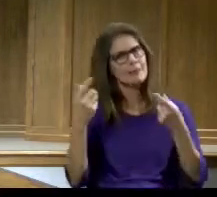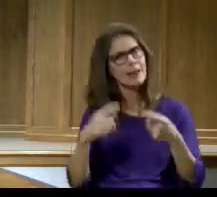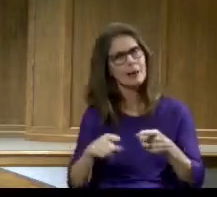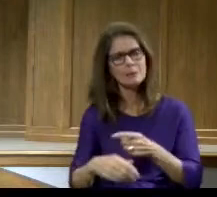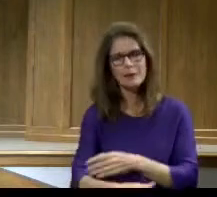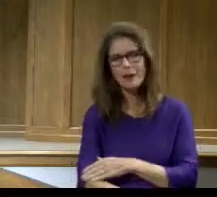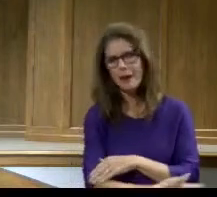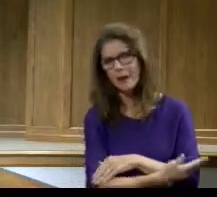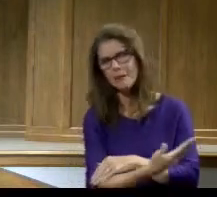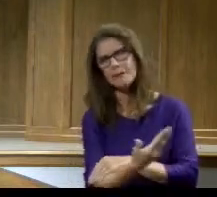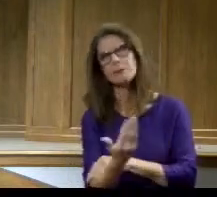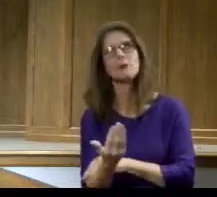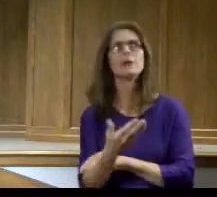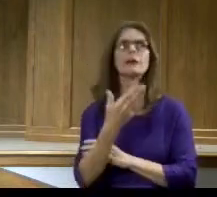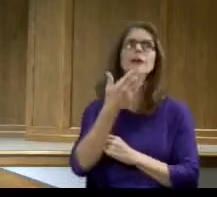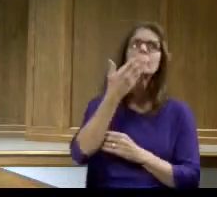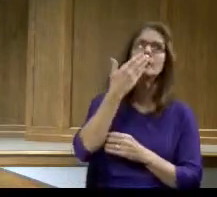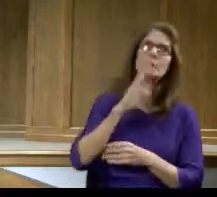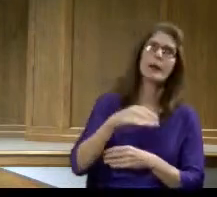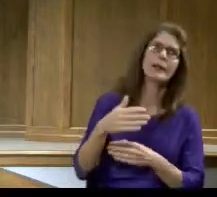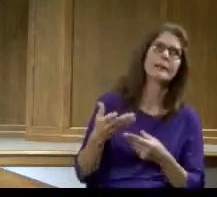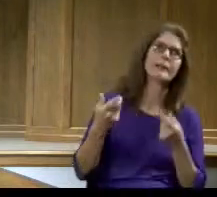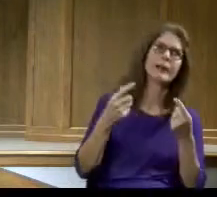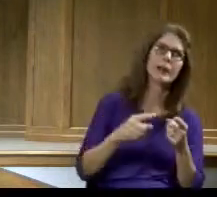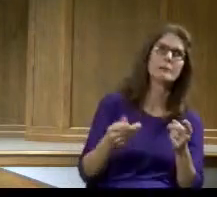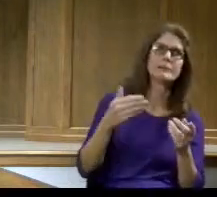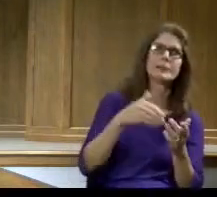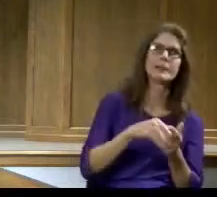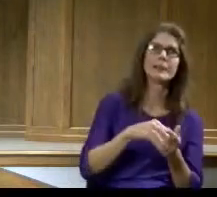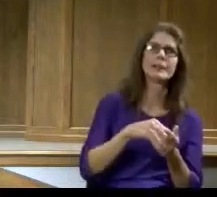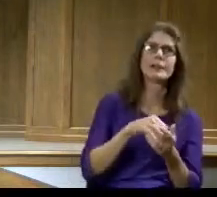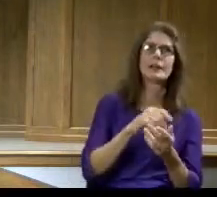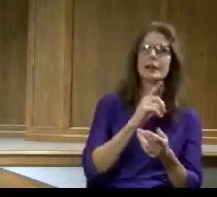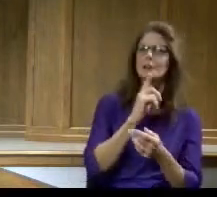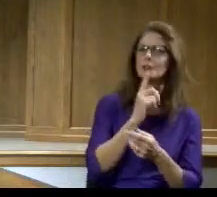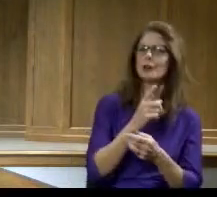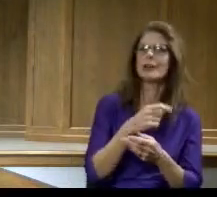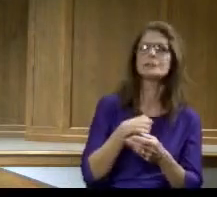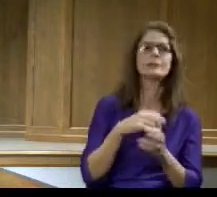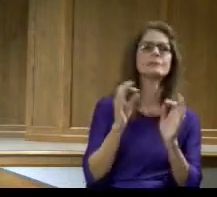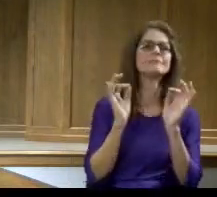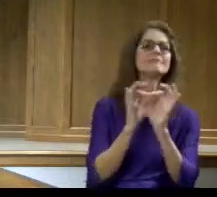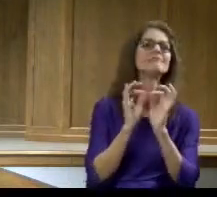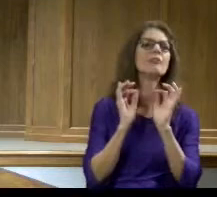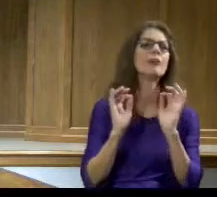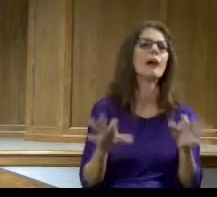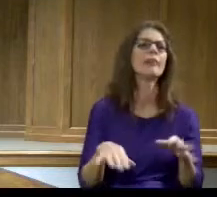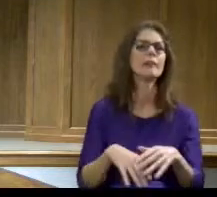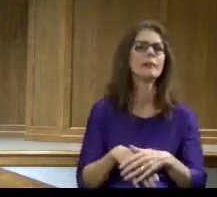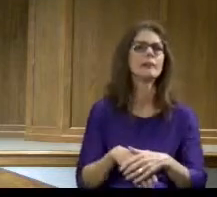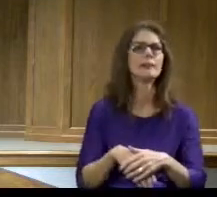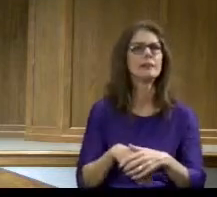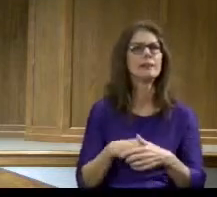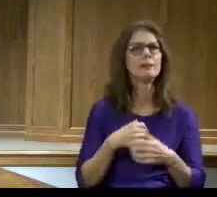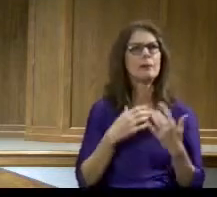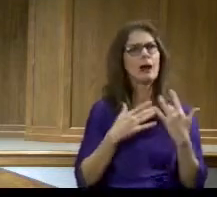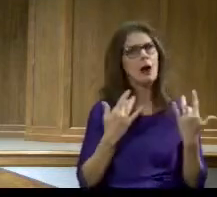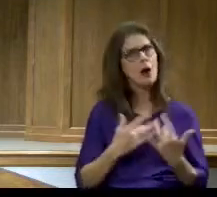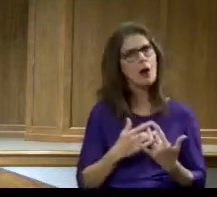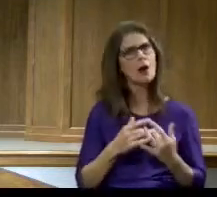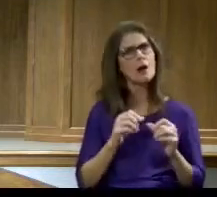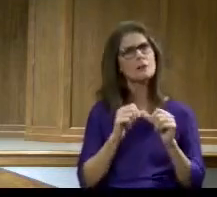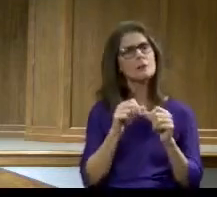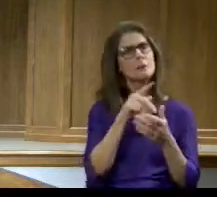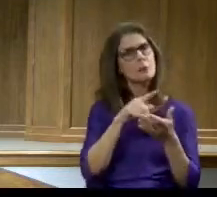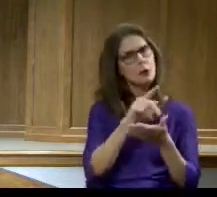new punishments. Surely in vain I have kept my heart pure. I mean, the way